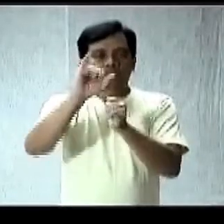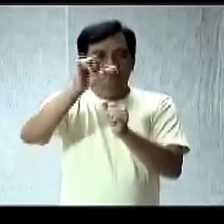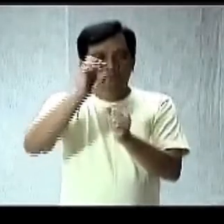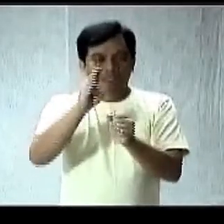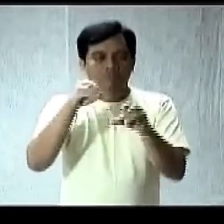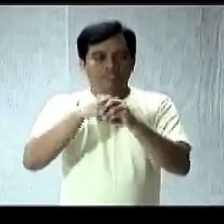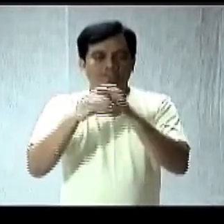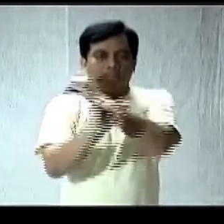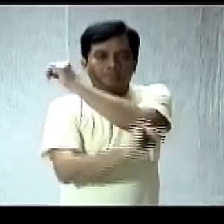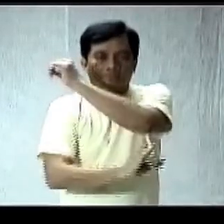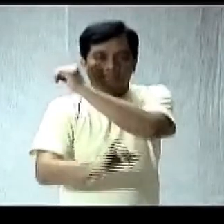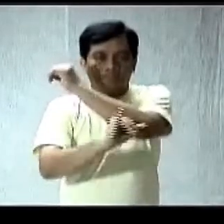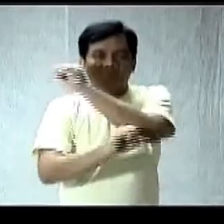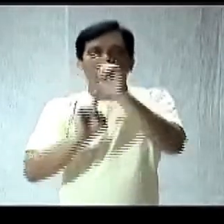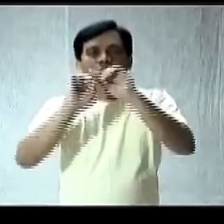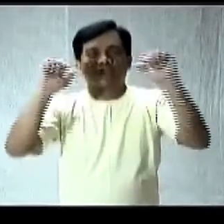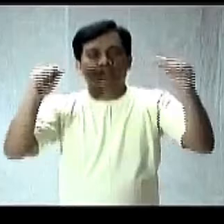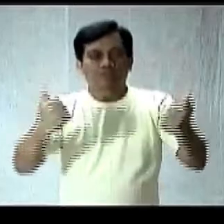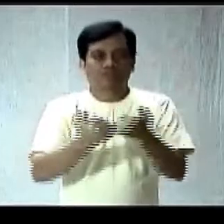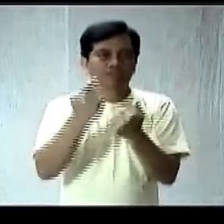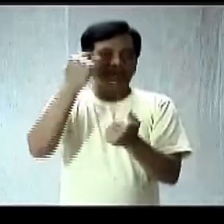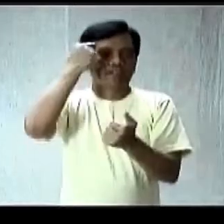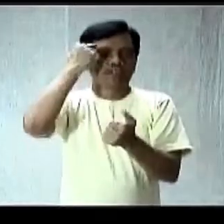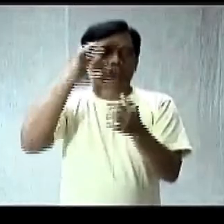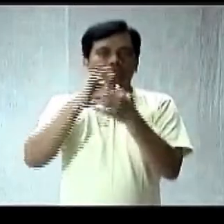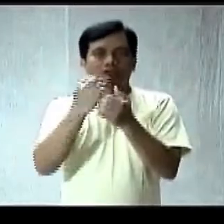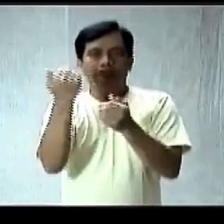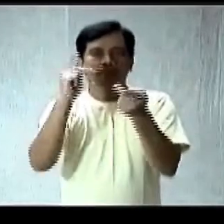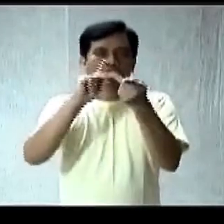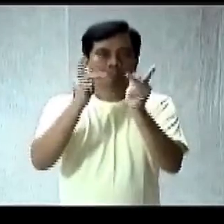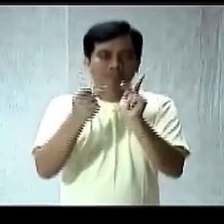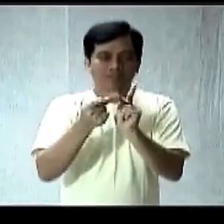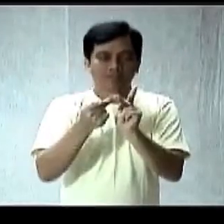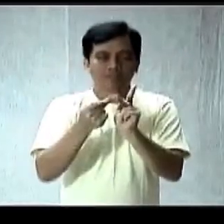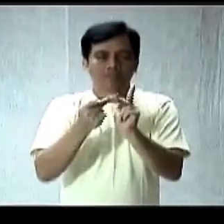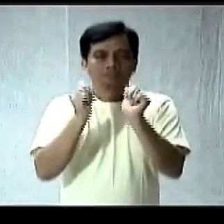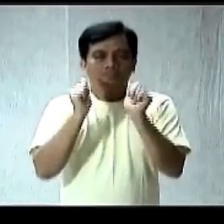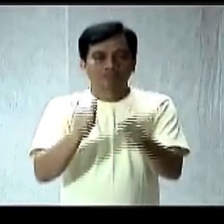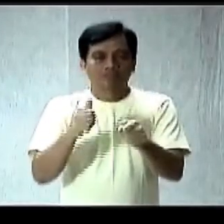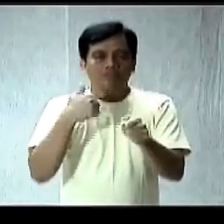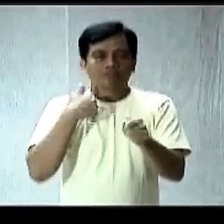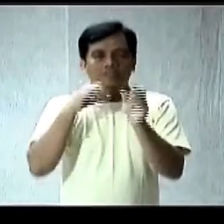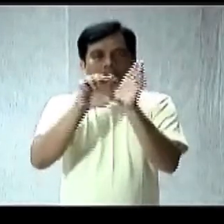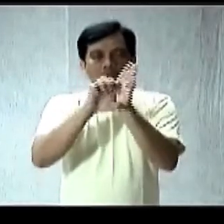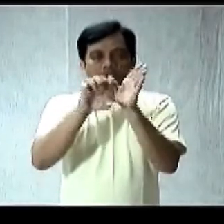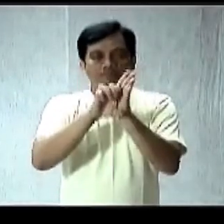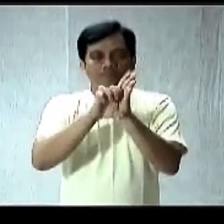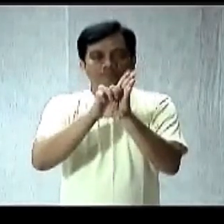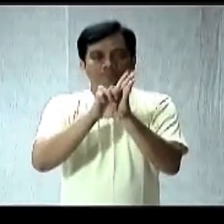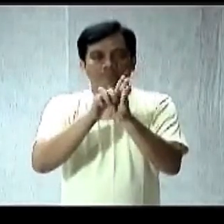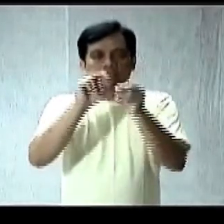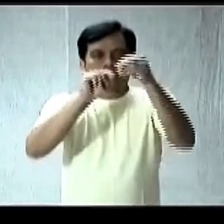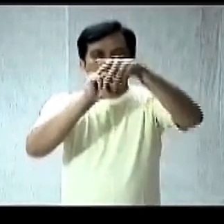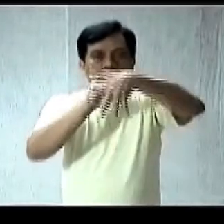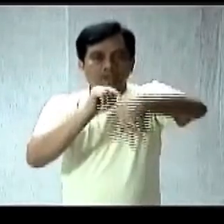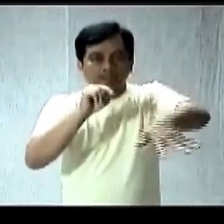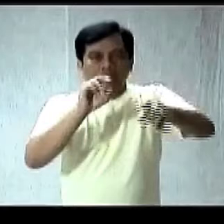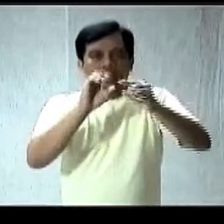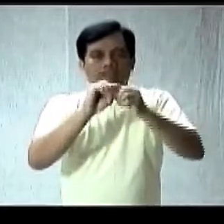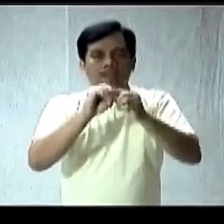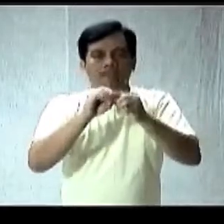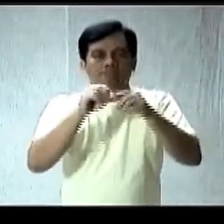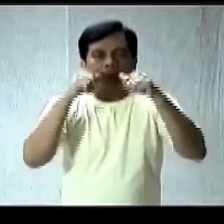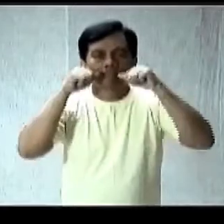jobs here in the country. We were challenged to think of other partners who we haven't tapped, like the networks